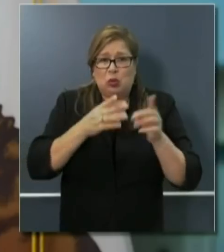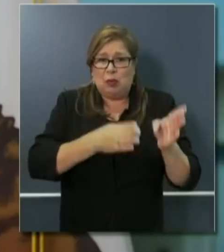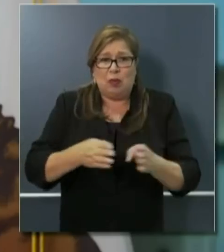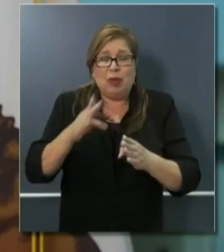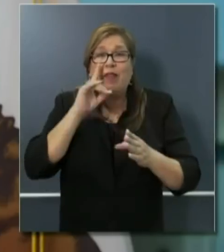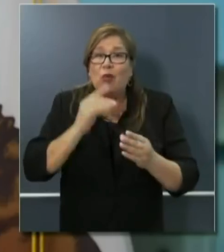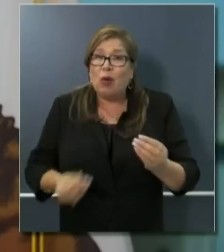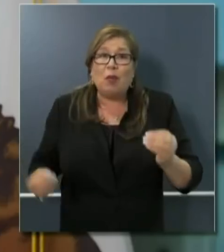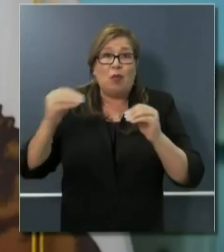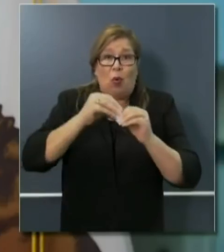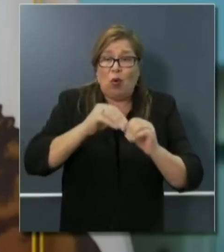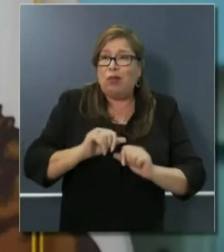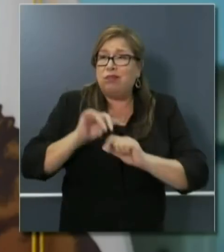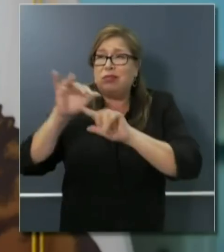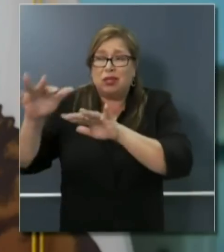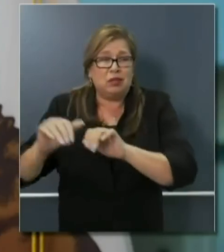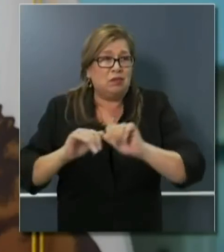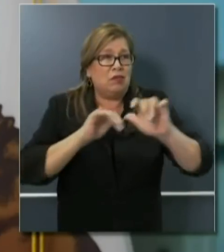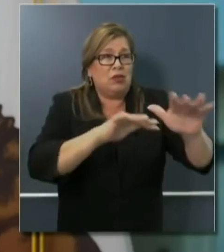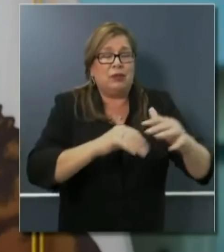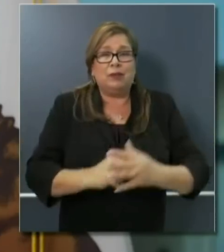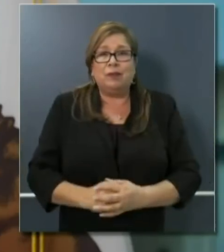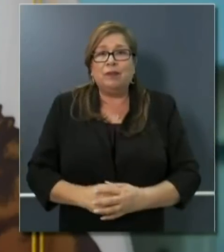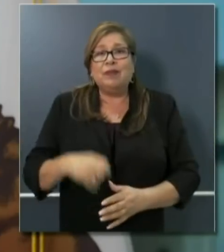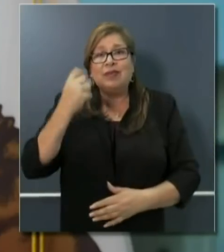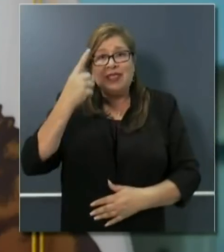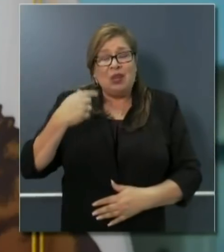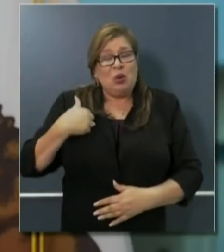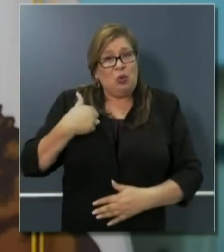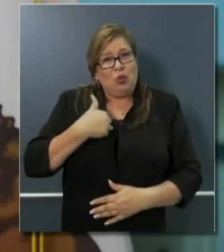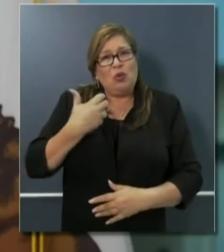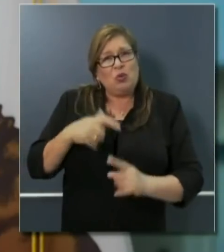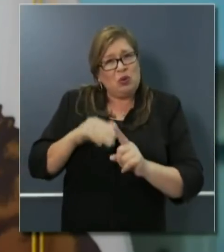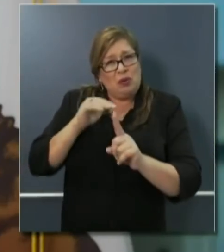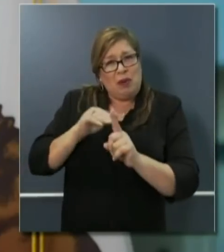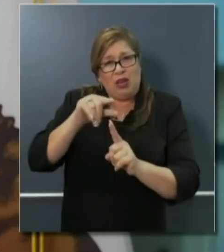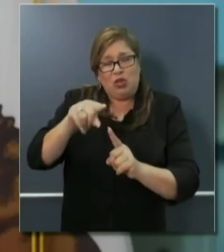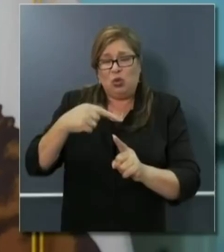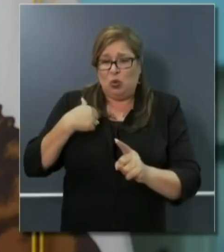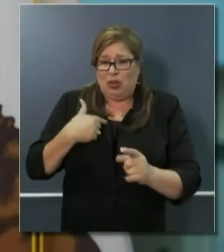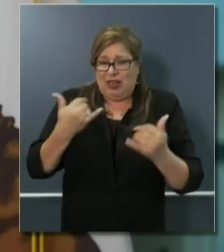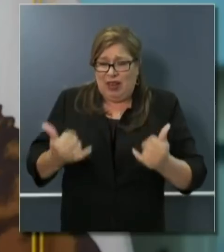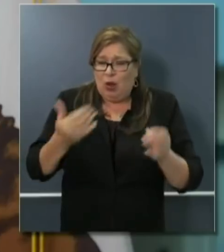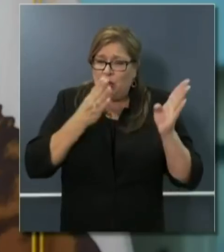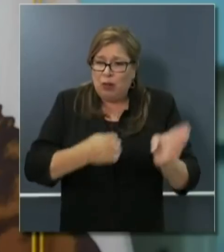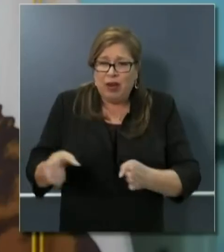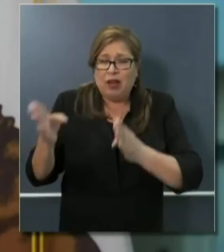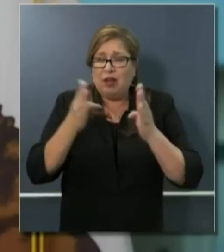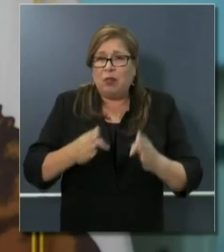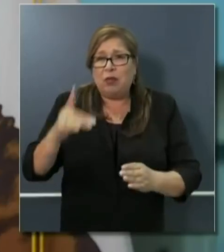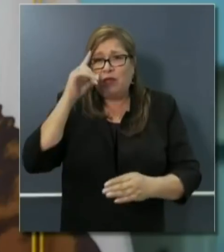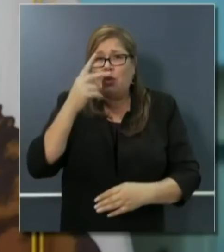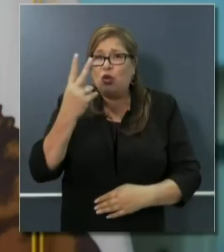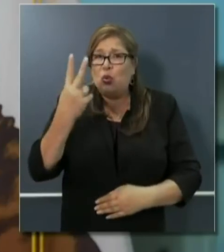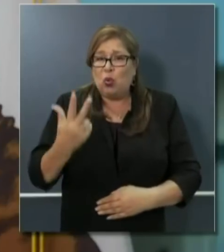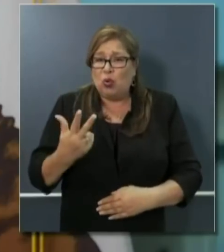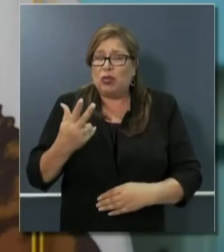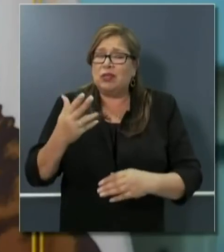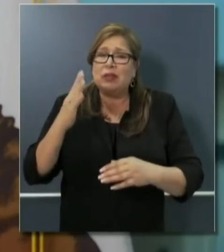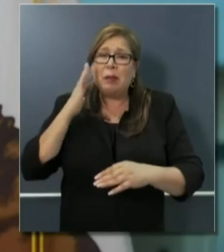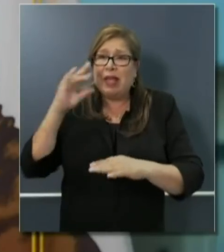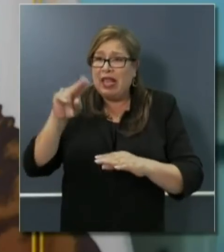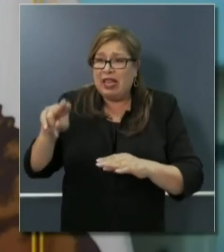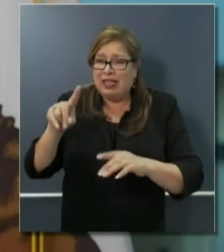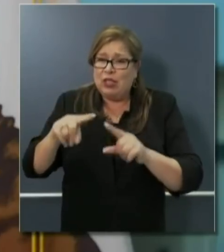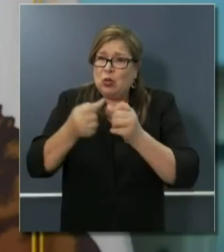I'll remind you that we're preparing for a 2/3 increase in our hospital bed capacity in this state. We are